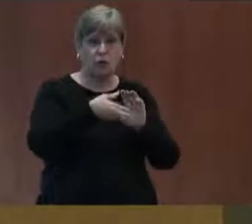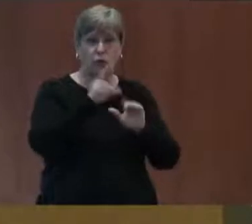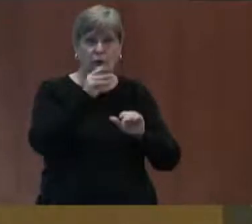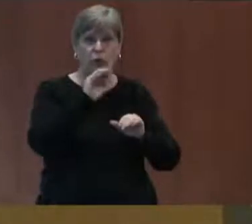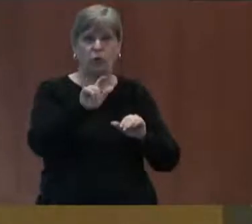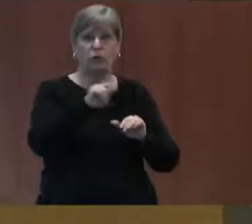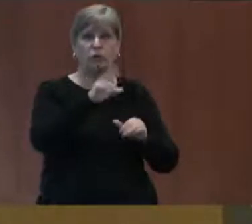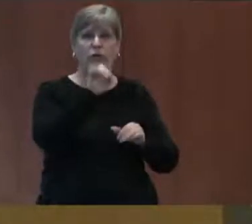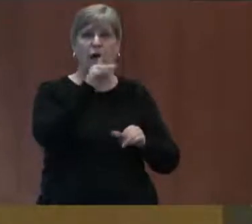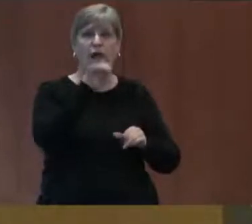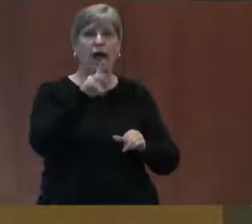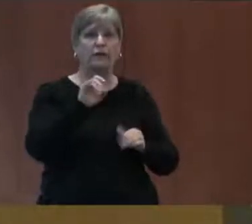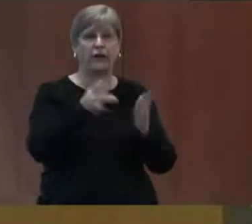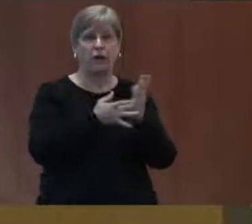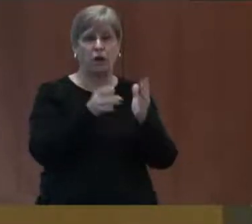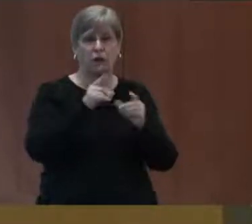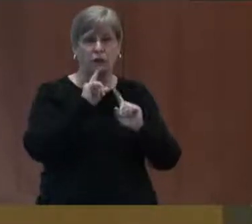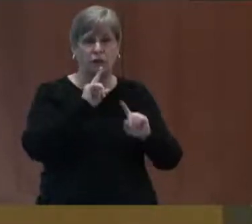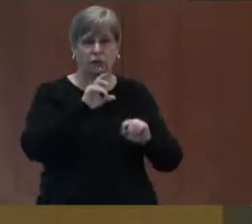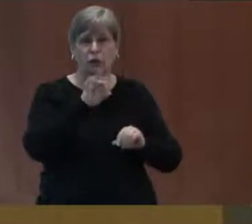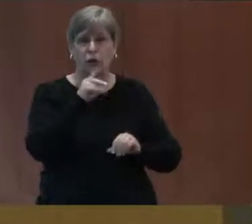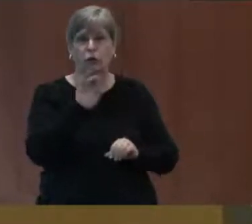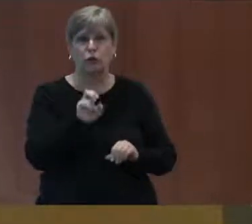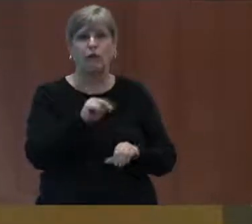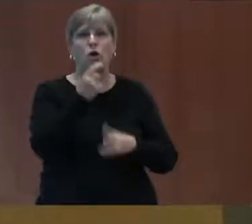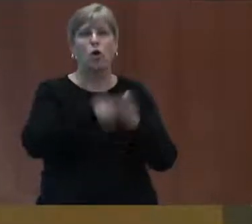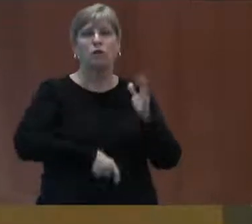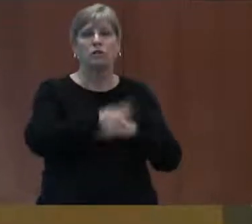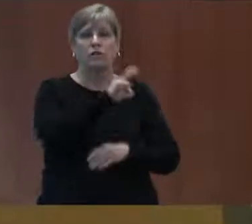Skyline Technology Solution at a cost of